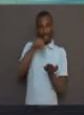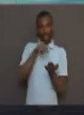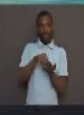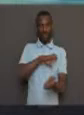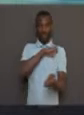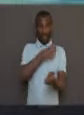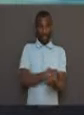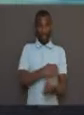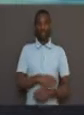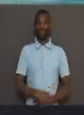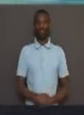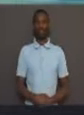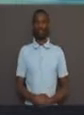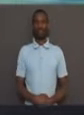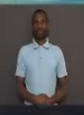nuclear energy.